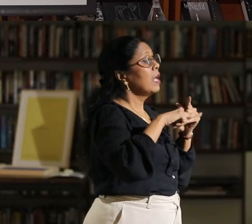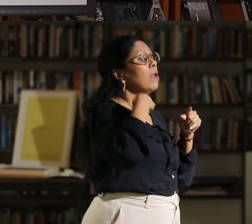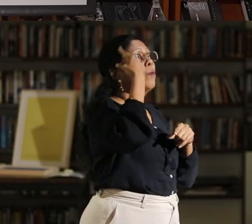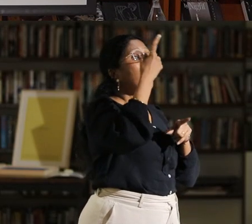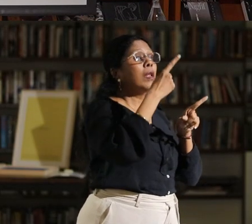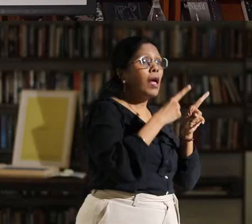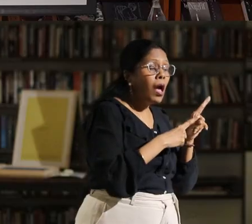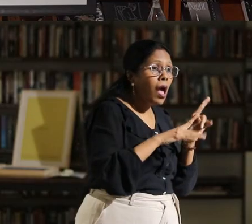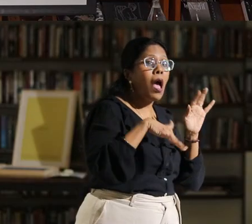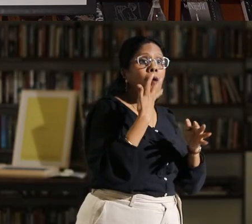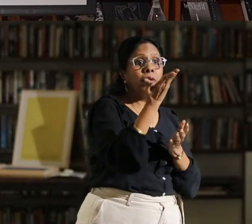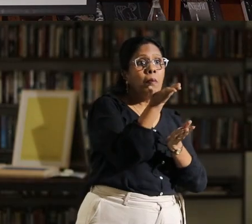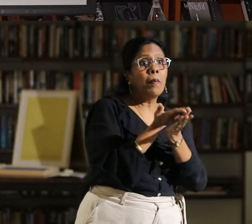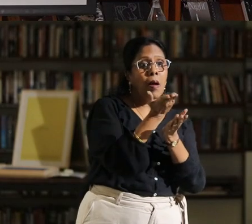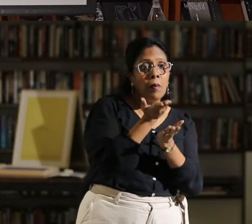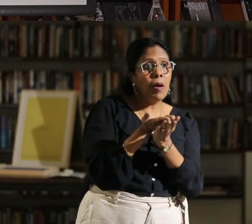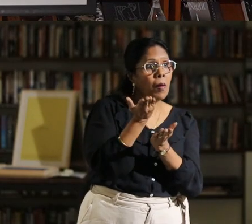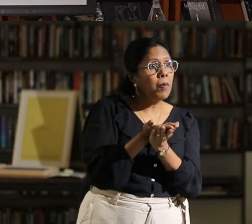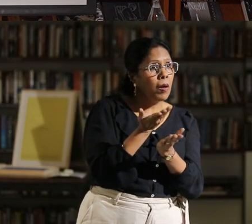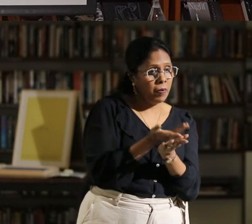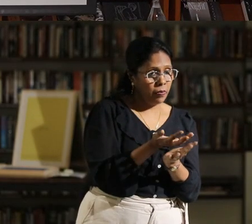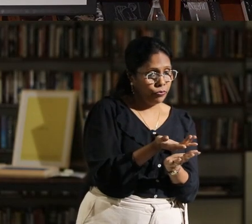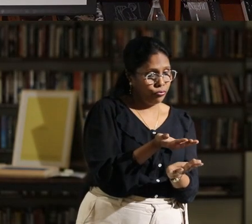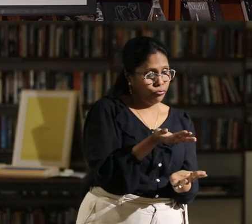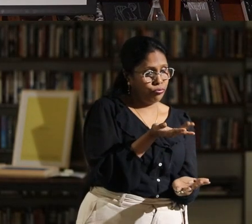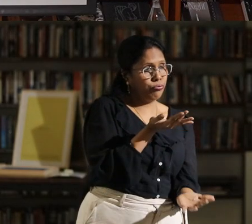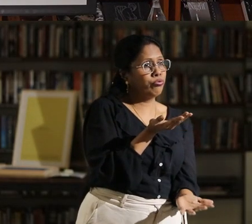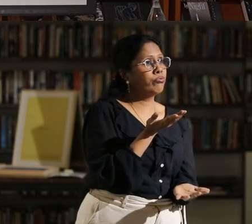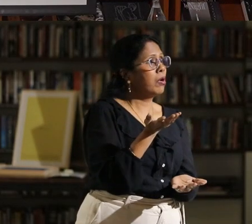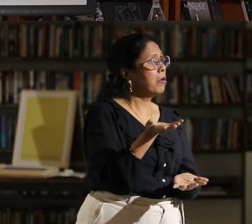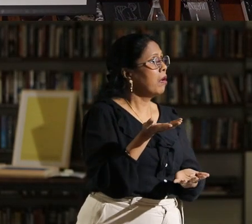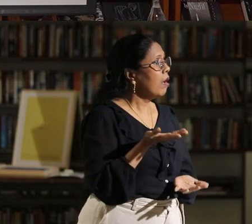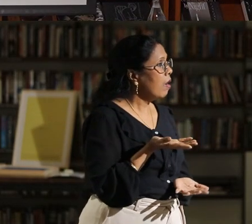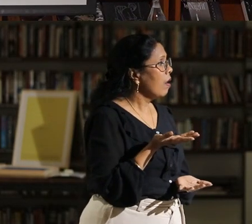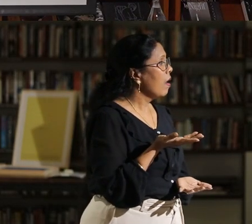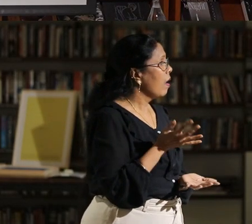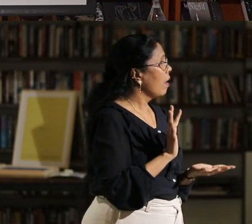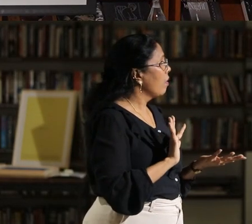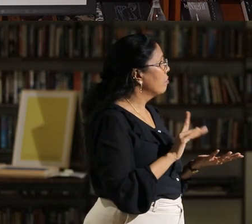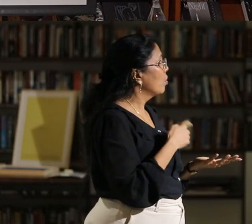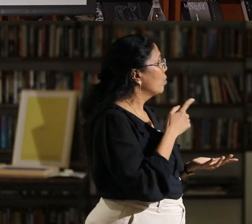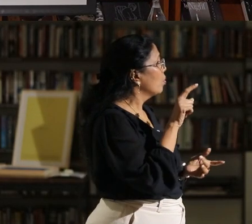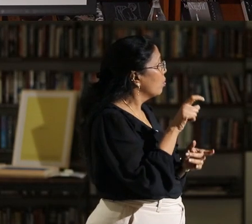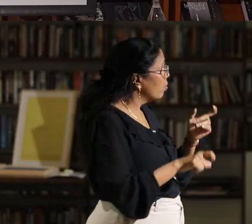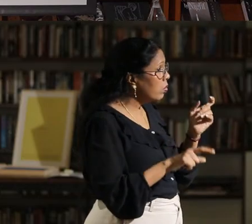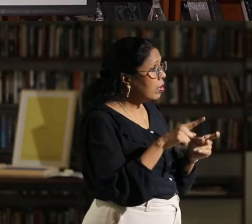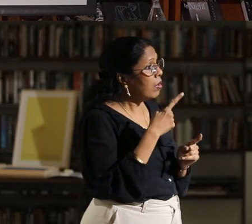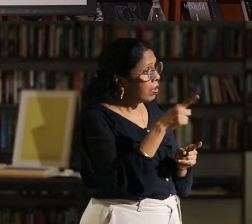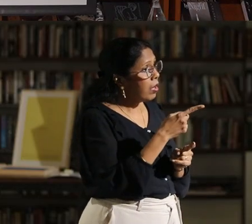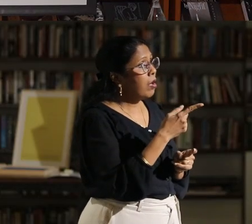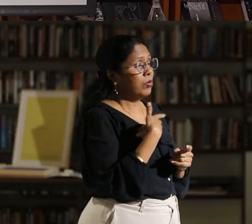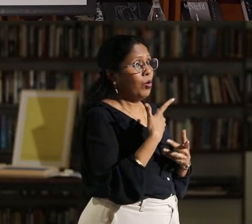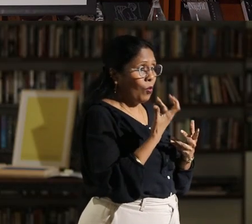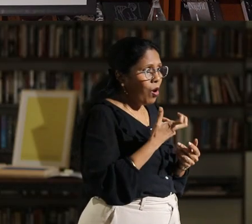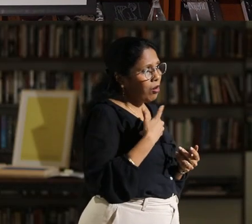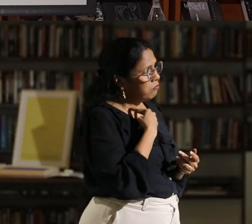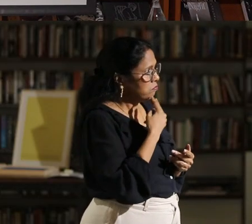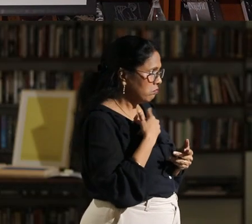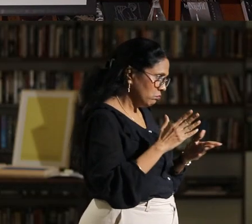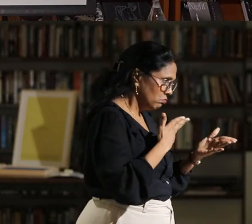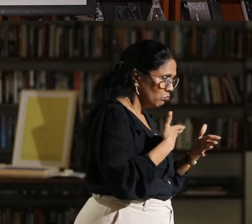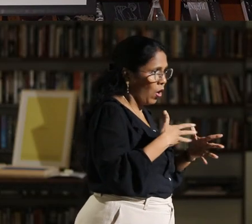about 70 applications to be the female voice, including one of them later on into there was